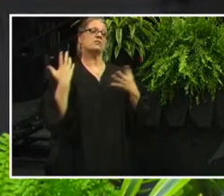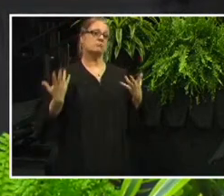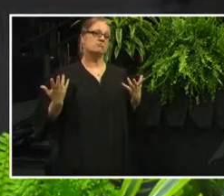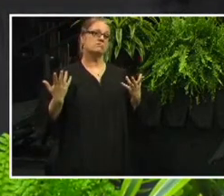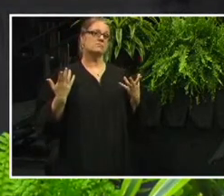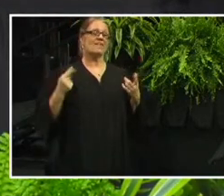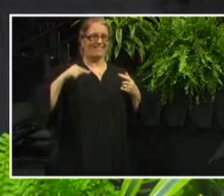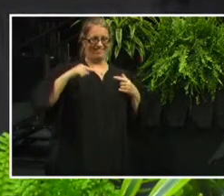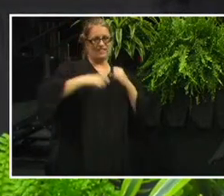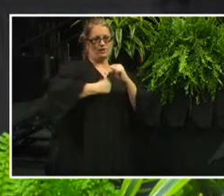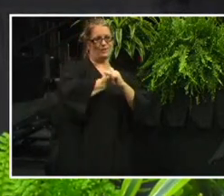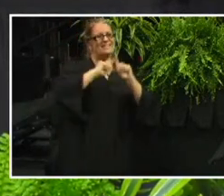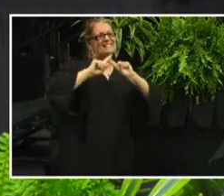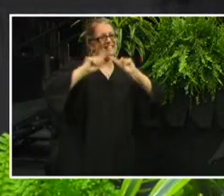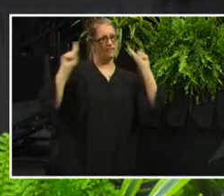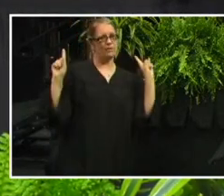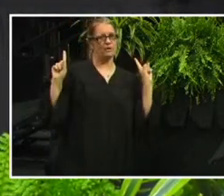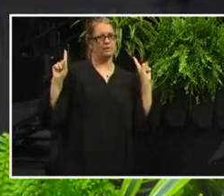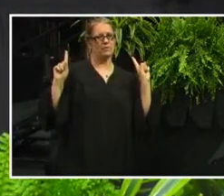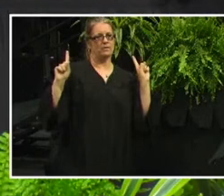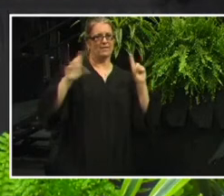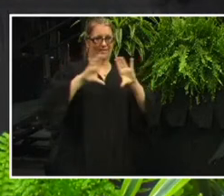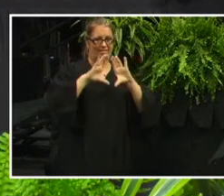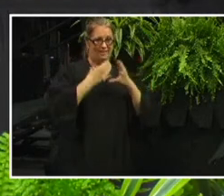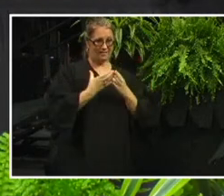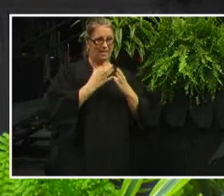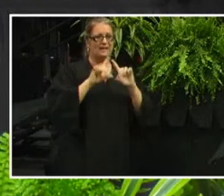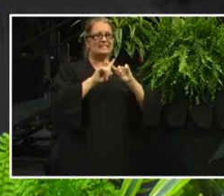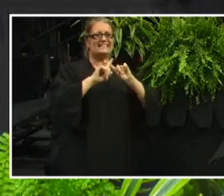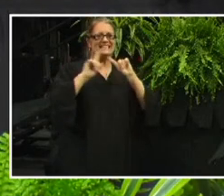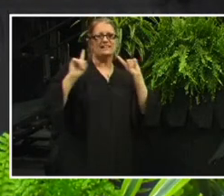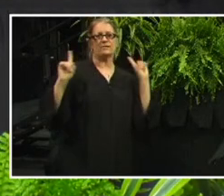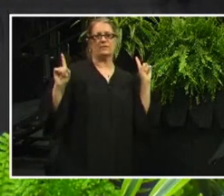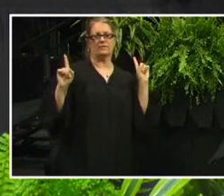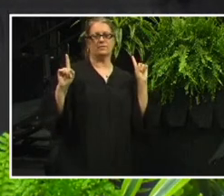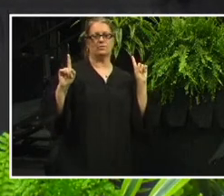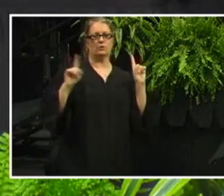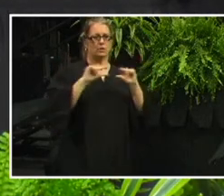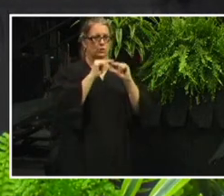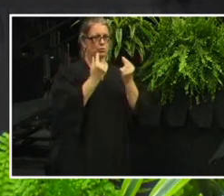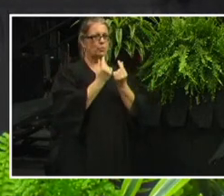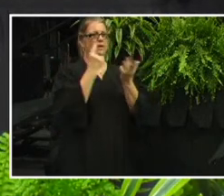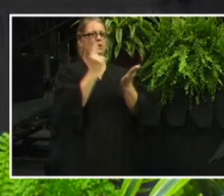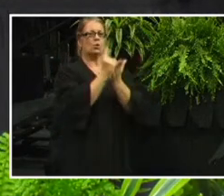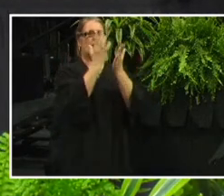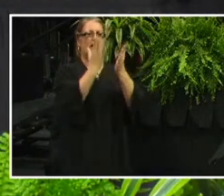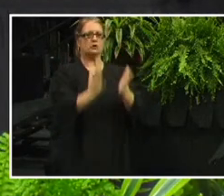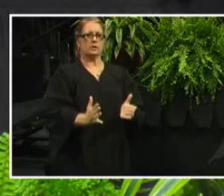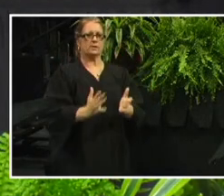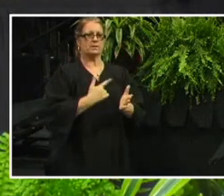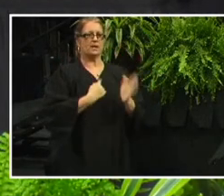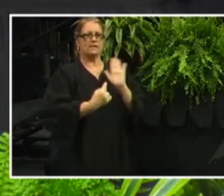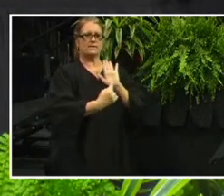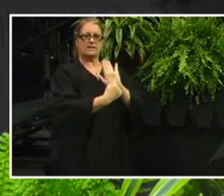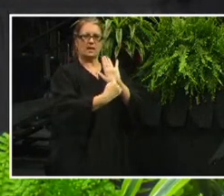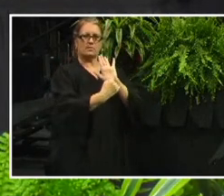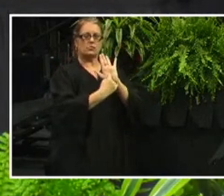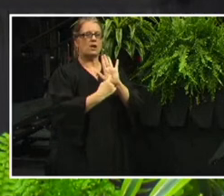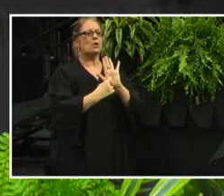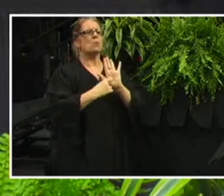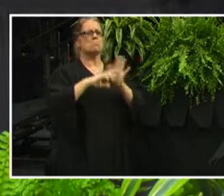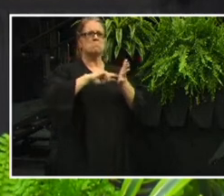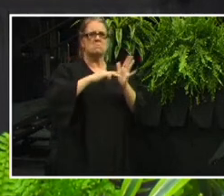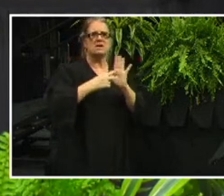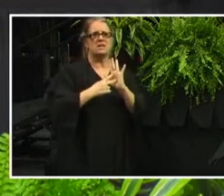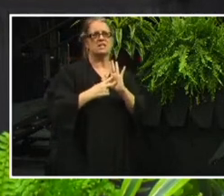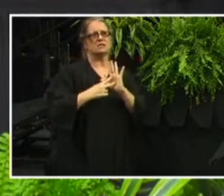But this year's different. This class is different. This group of graduates has demonstrated what it really means